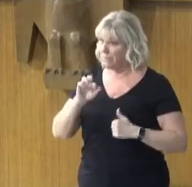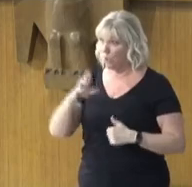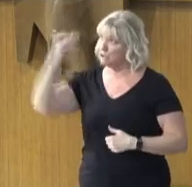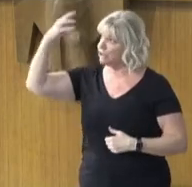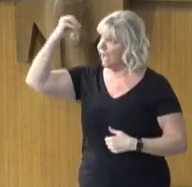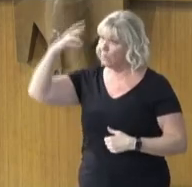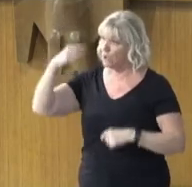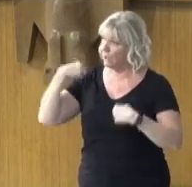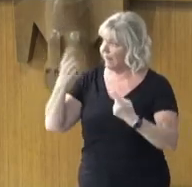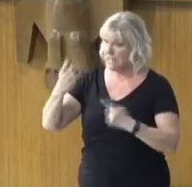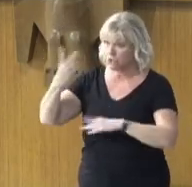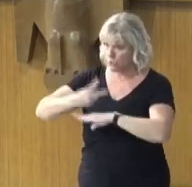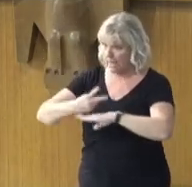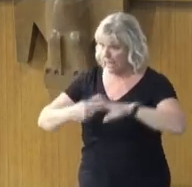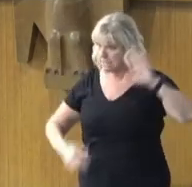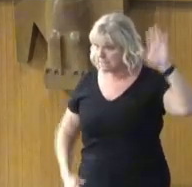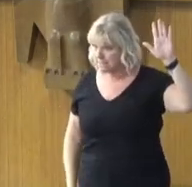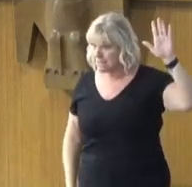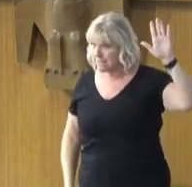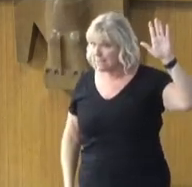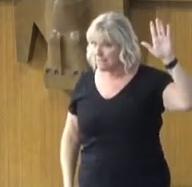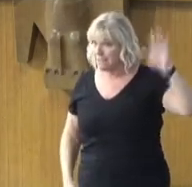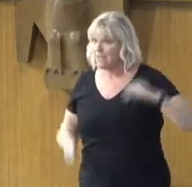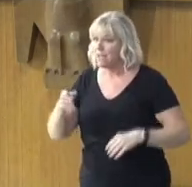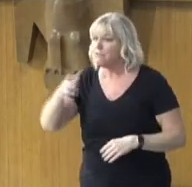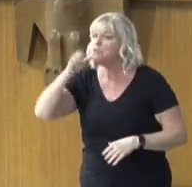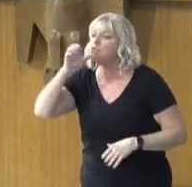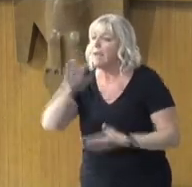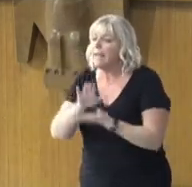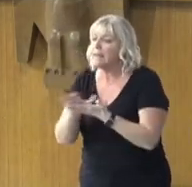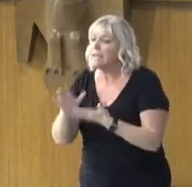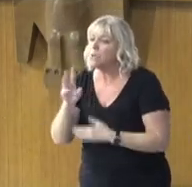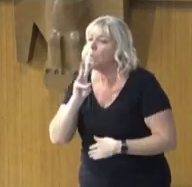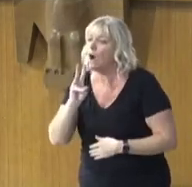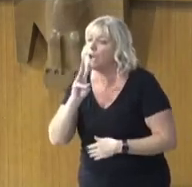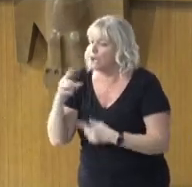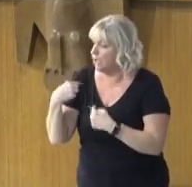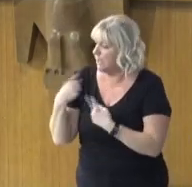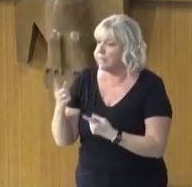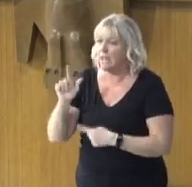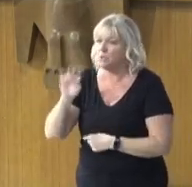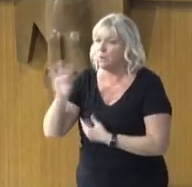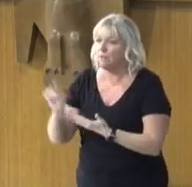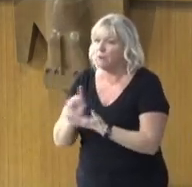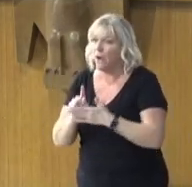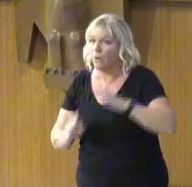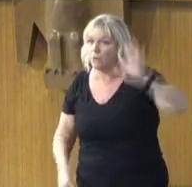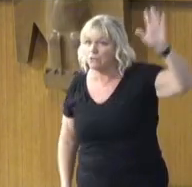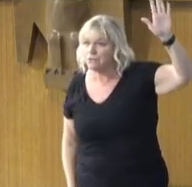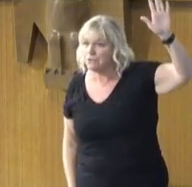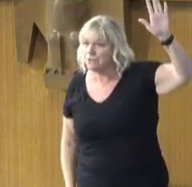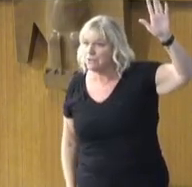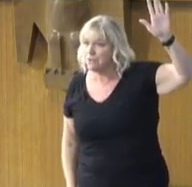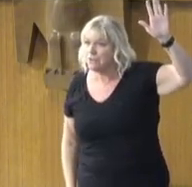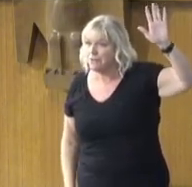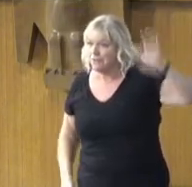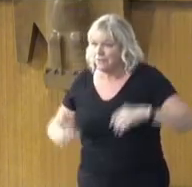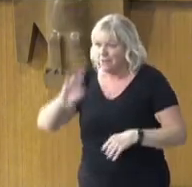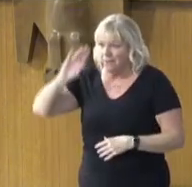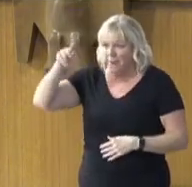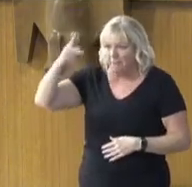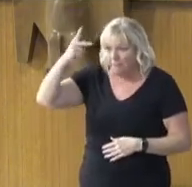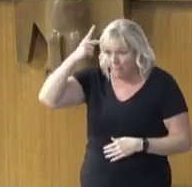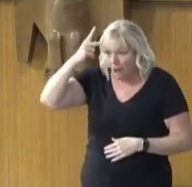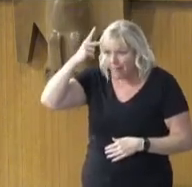hours, raise your hand. If you drank clean water in the last 24 hours, raise your hand. Politics